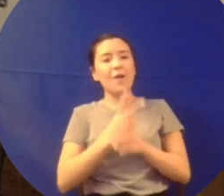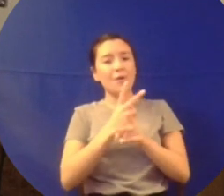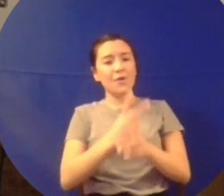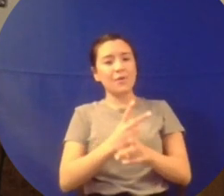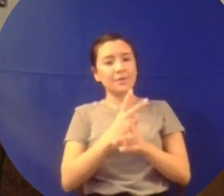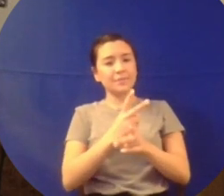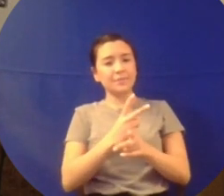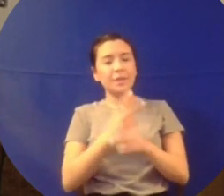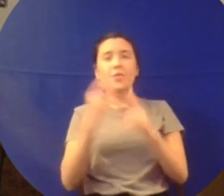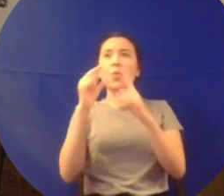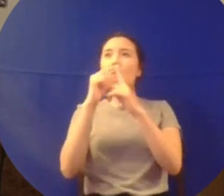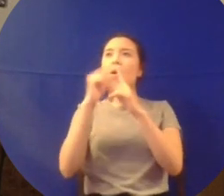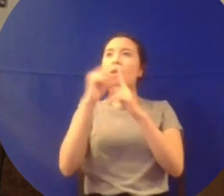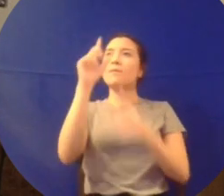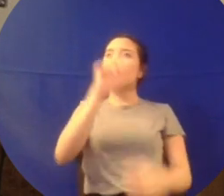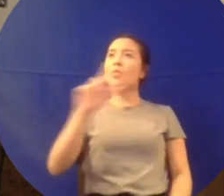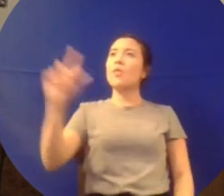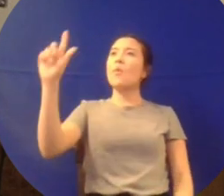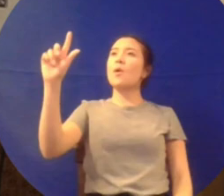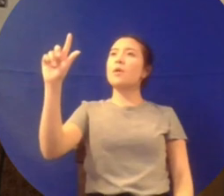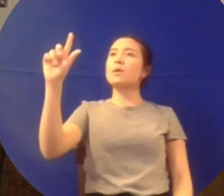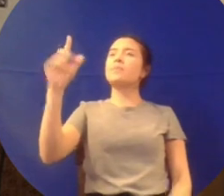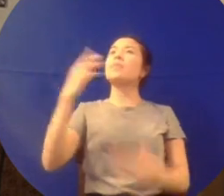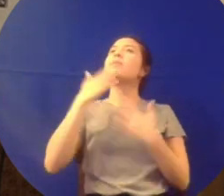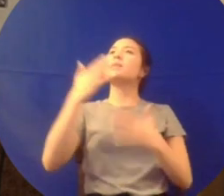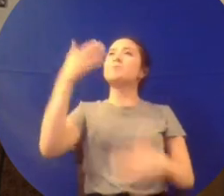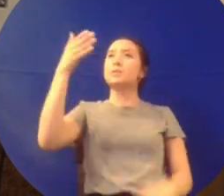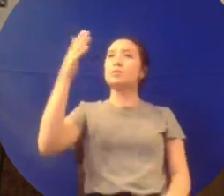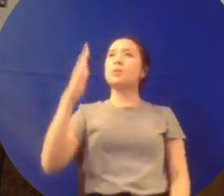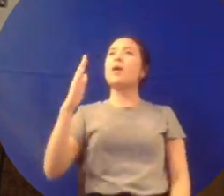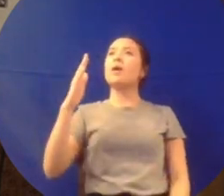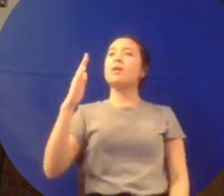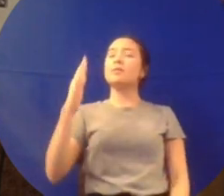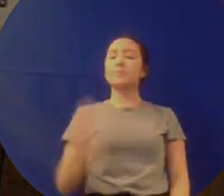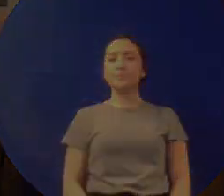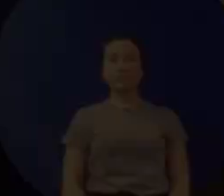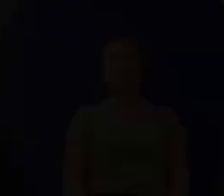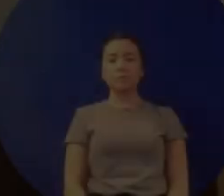The word of the Lord. Thanks be to God.